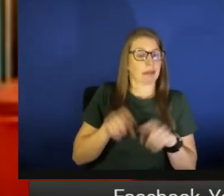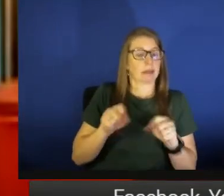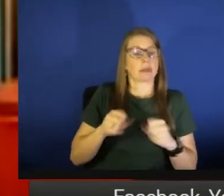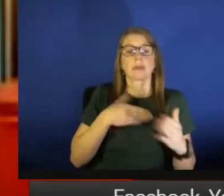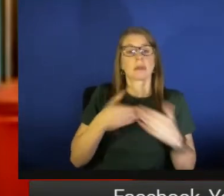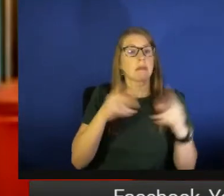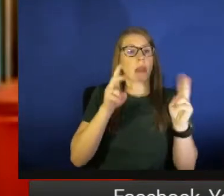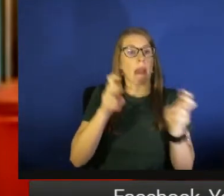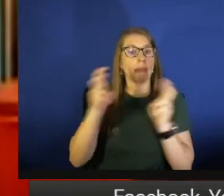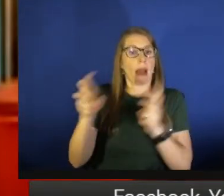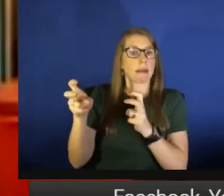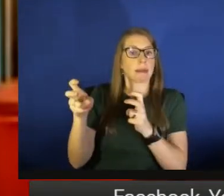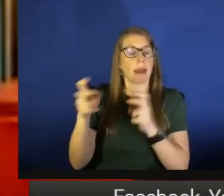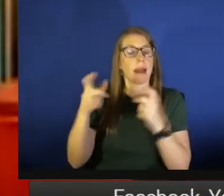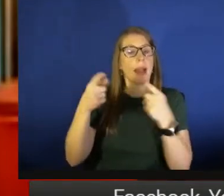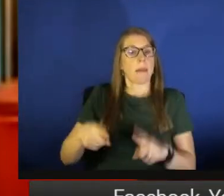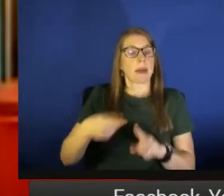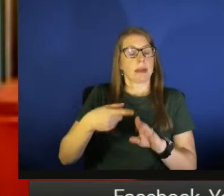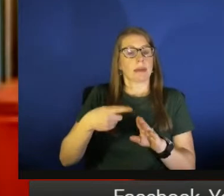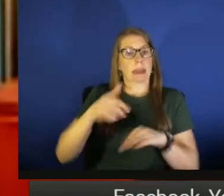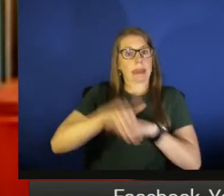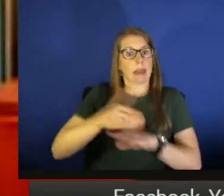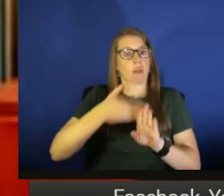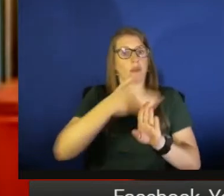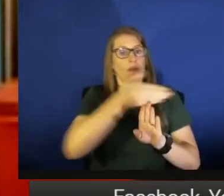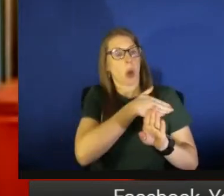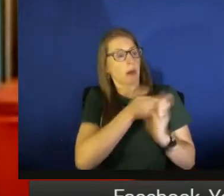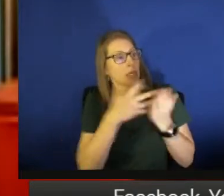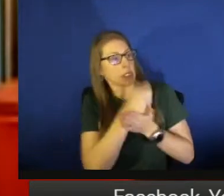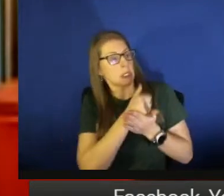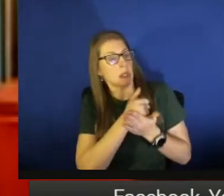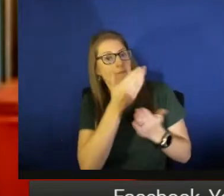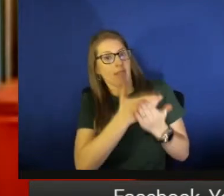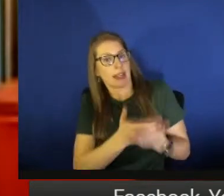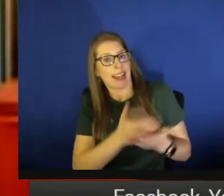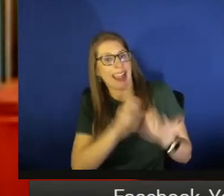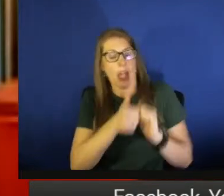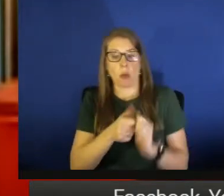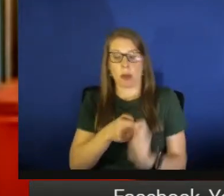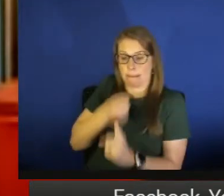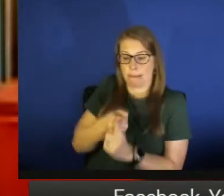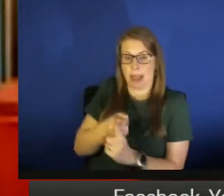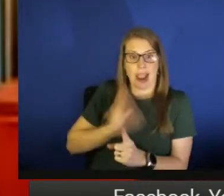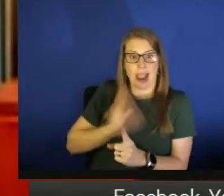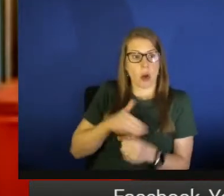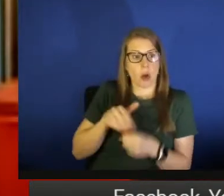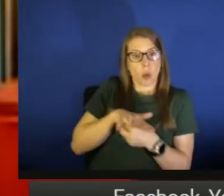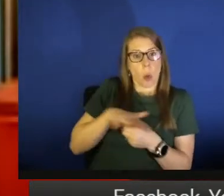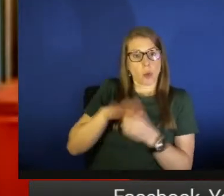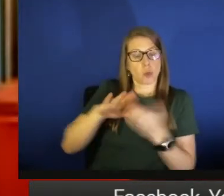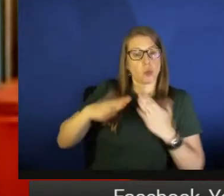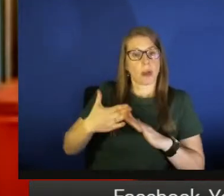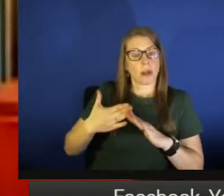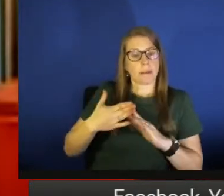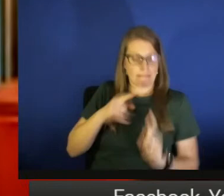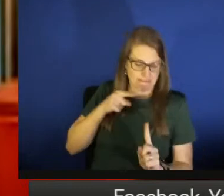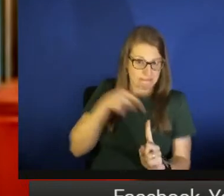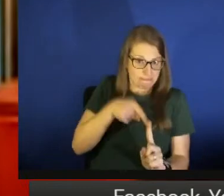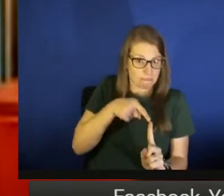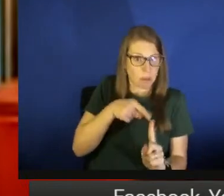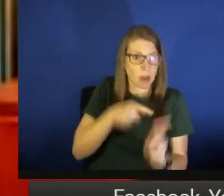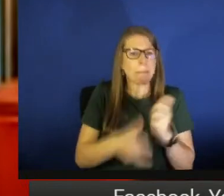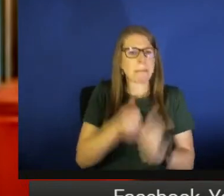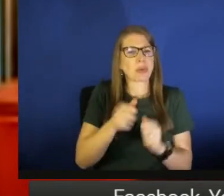happened the night before, where we could get facts about how it impacted our local community. And at our core, that is the